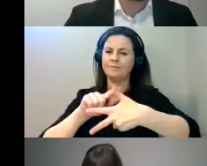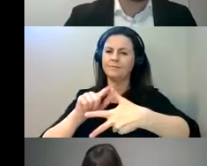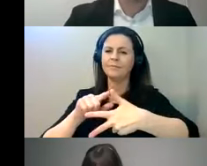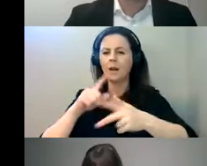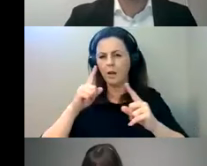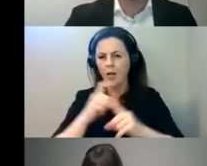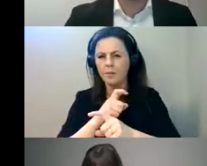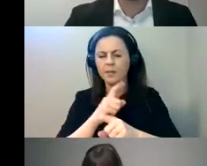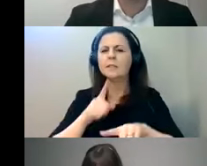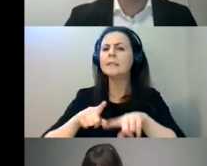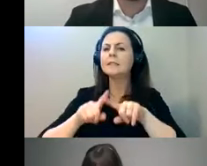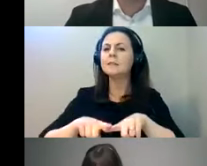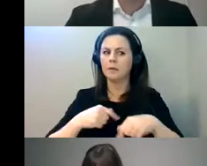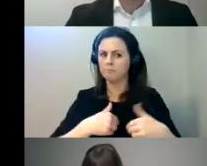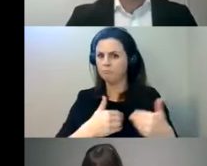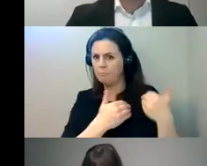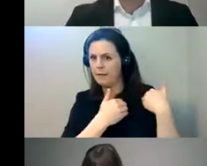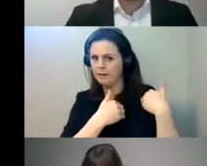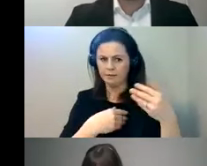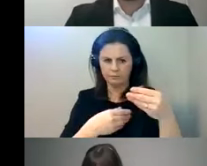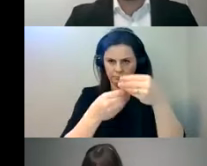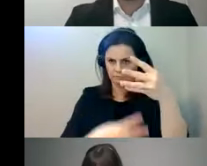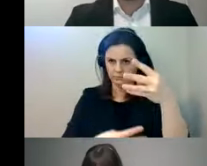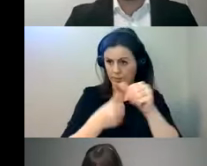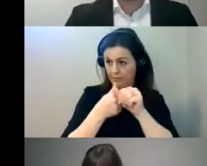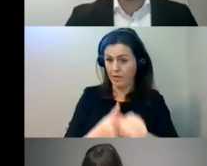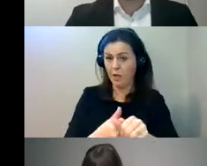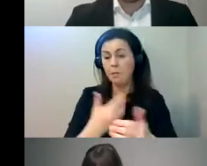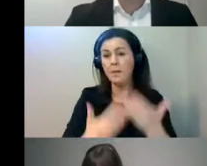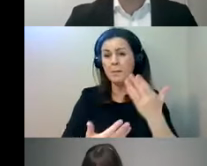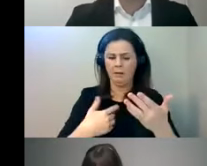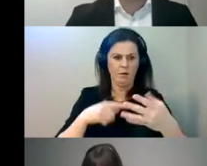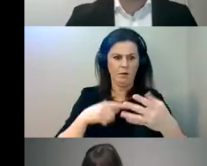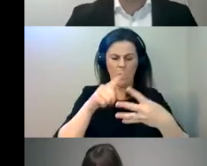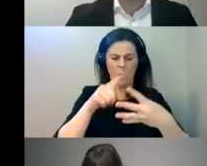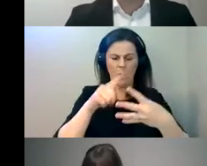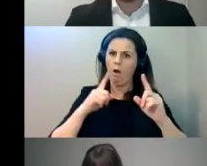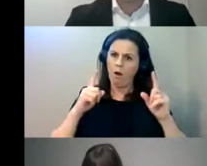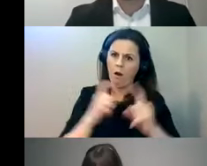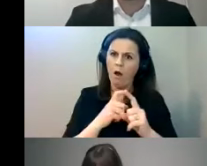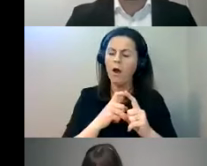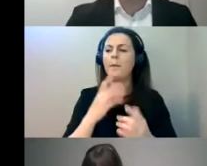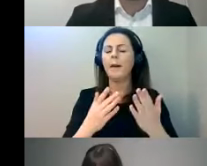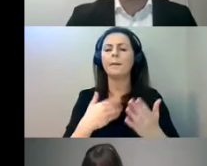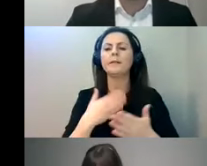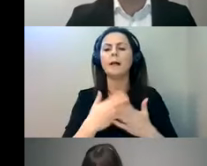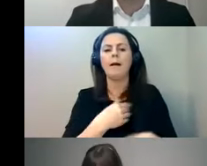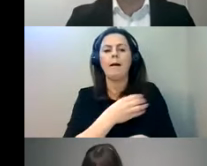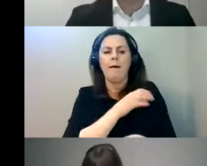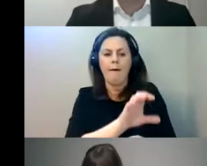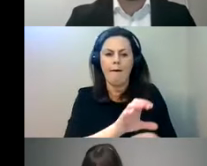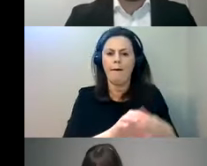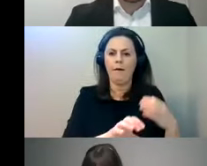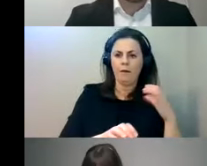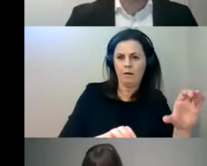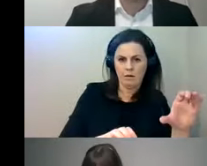of the mandate that's given to you as attorney, sometimes it may be necessary actually for you to sub-delegate your authority, for you